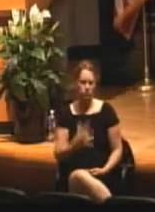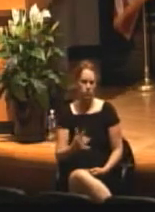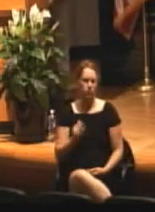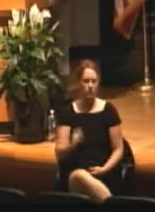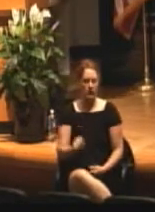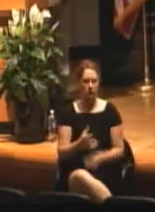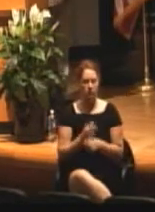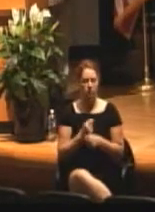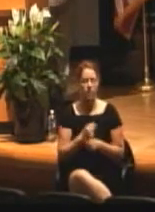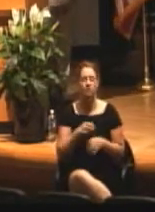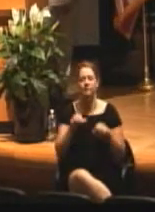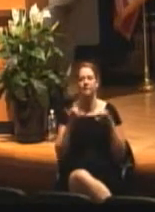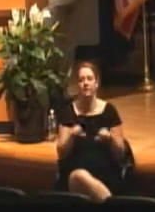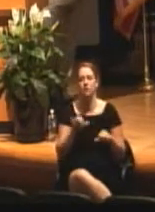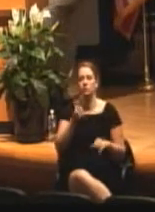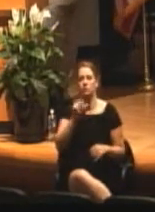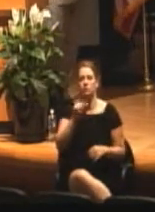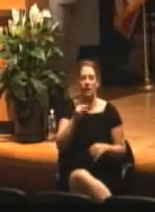years.